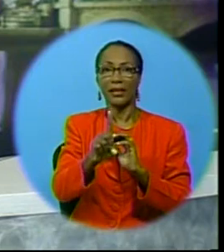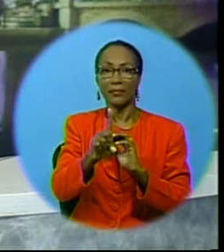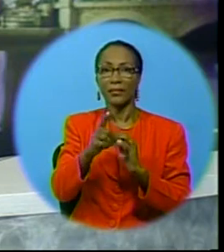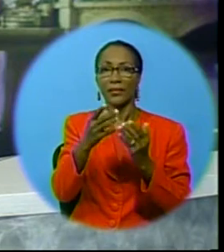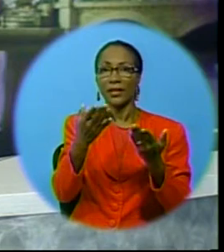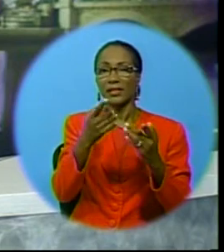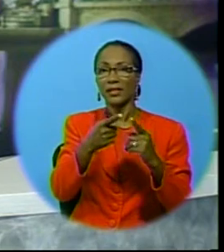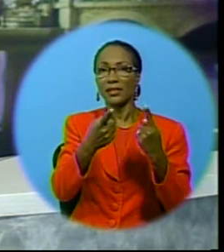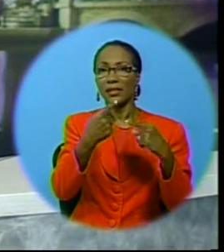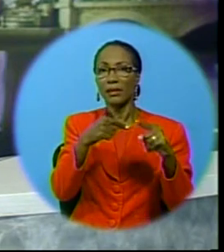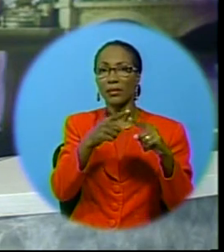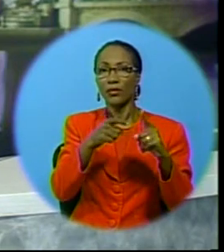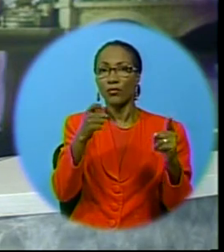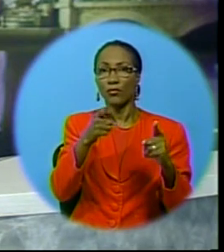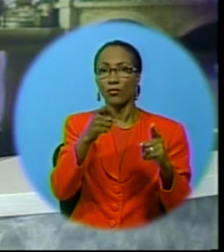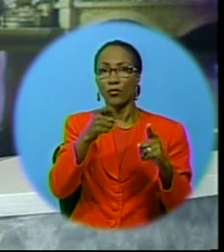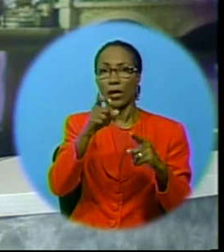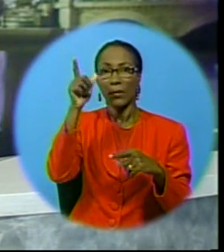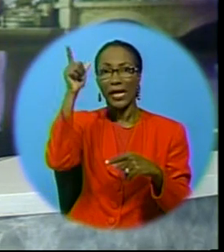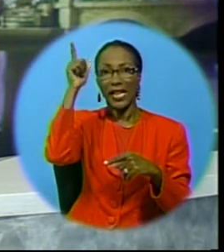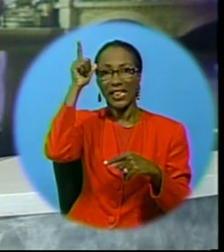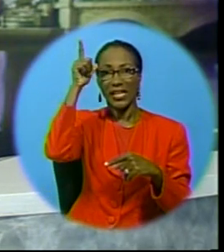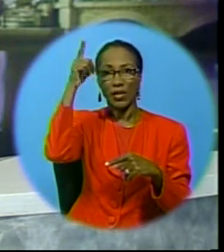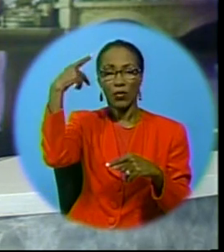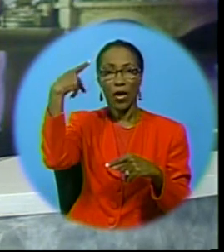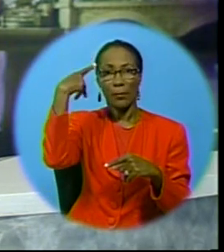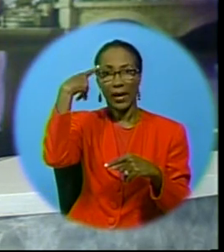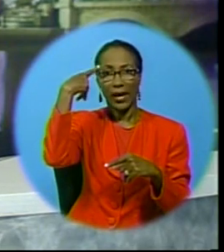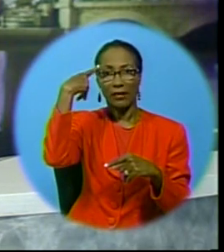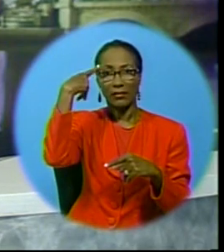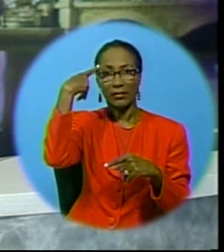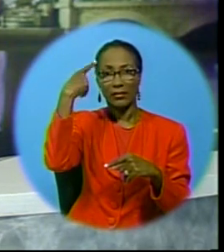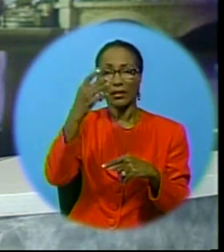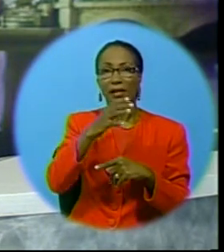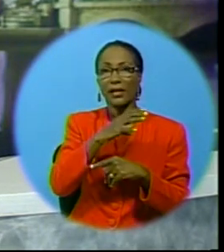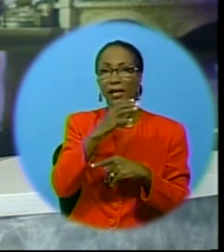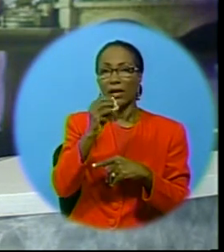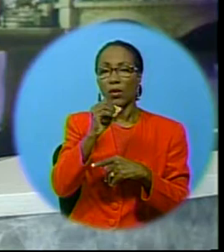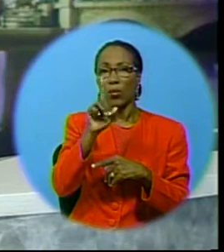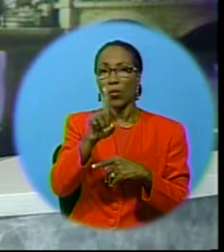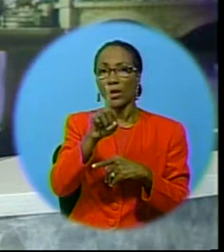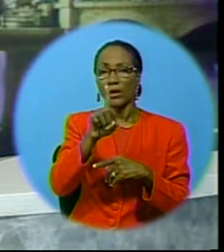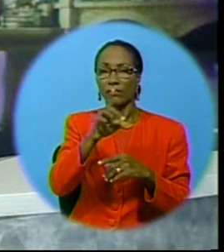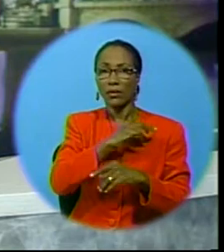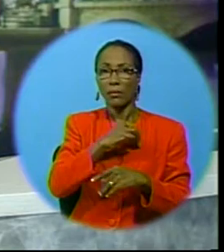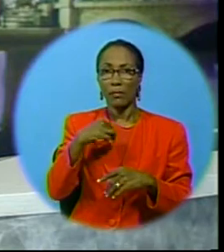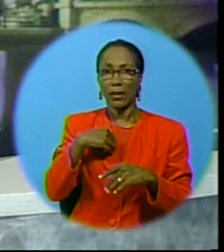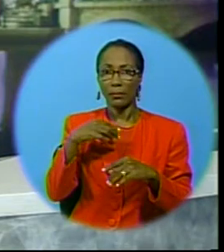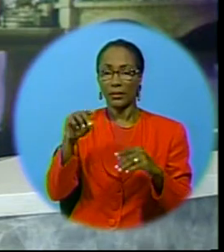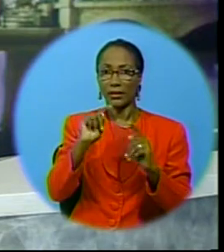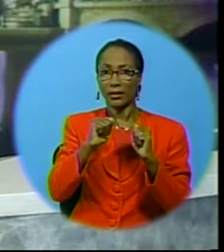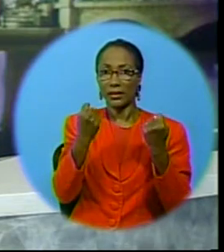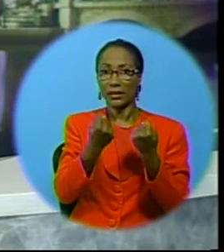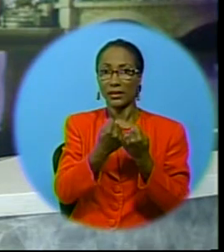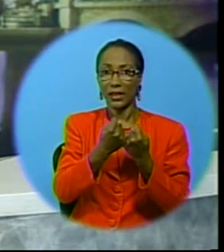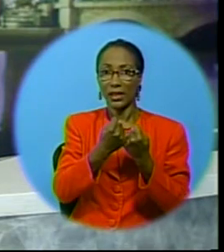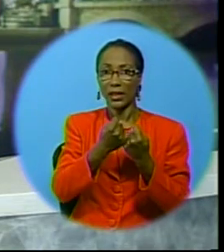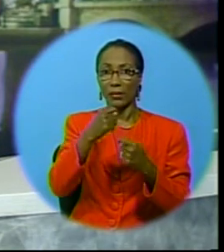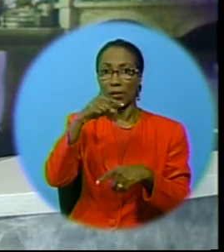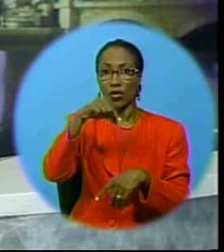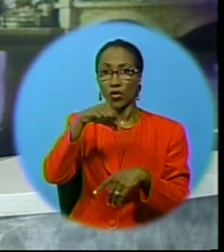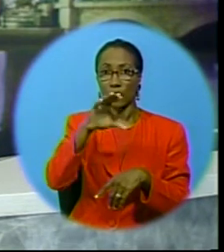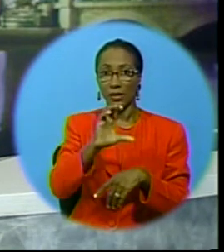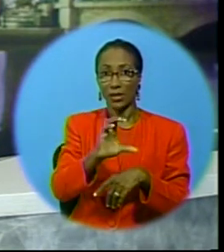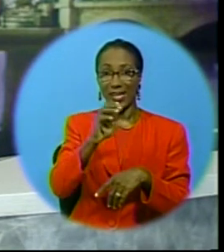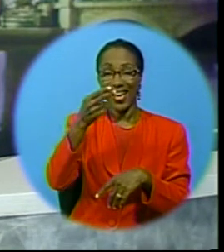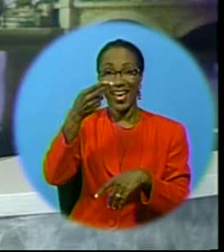Paris and Brandley Consulting Services. One of the senior members of the team, Queen's Counsel Hal Gollop, says one of their major